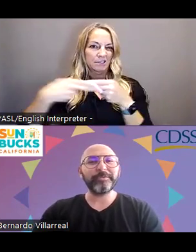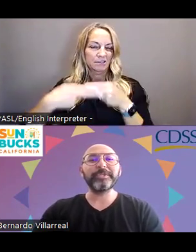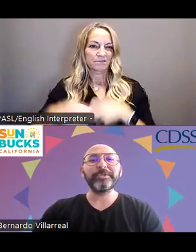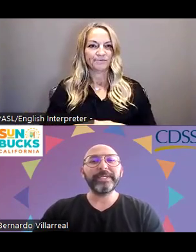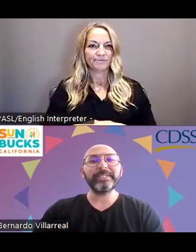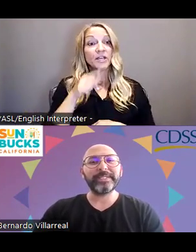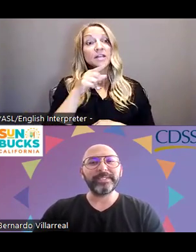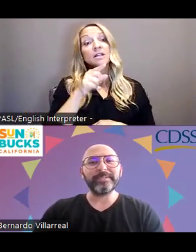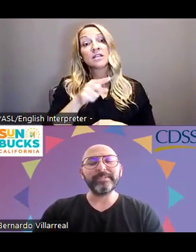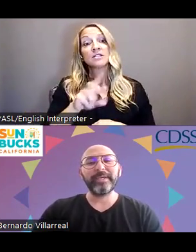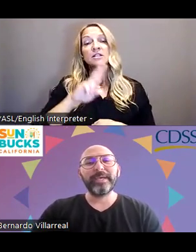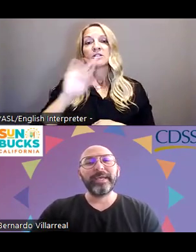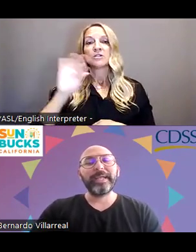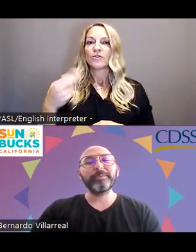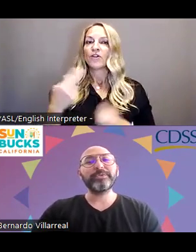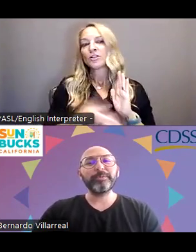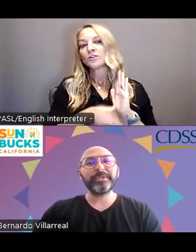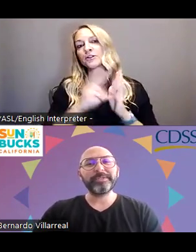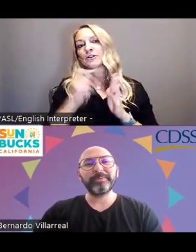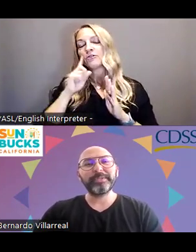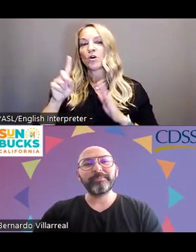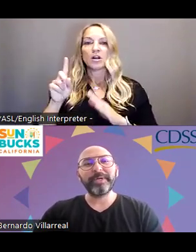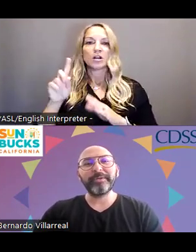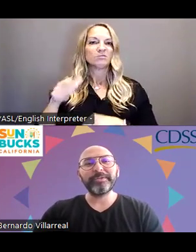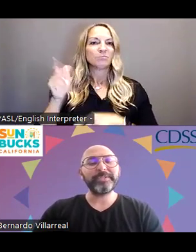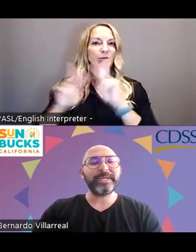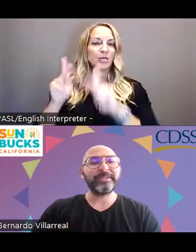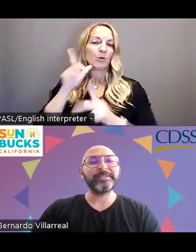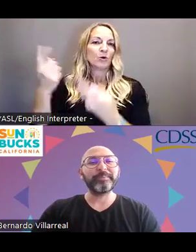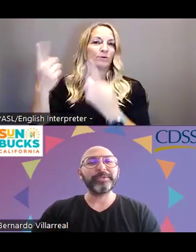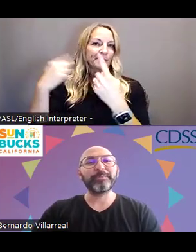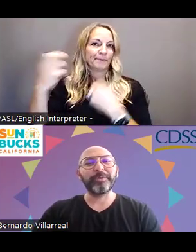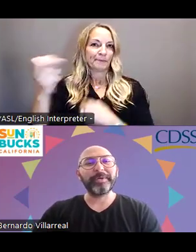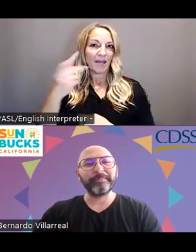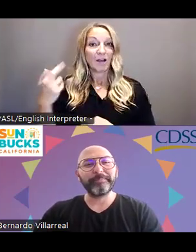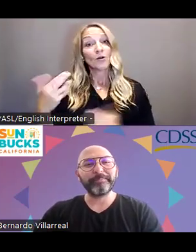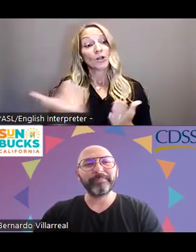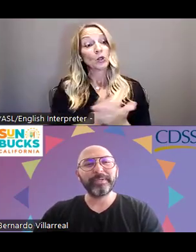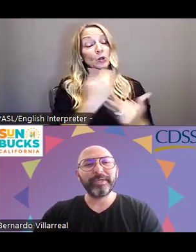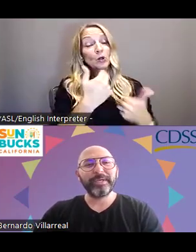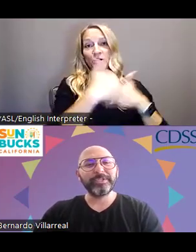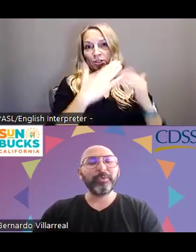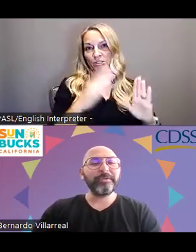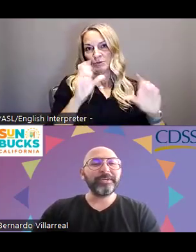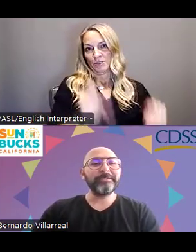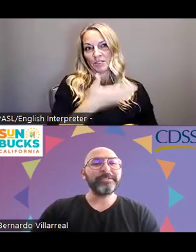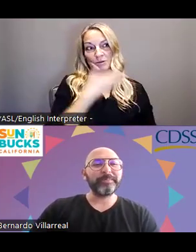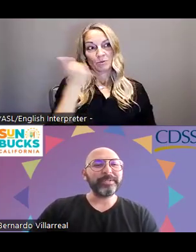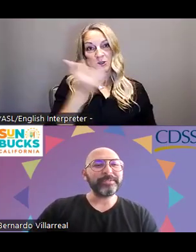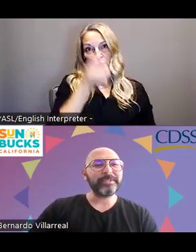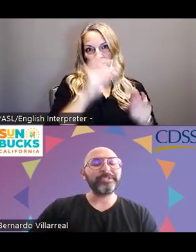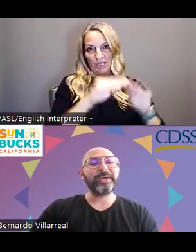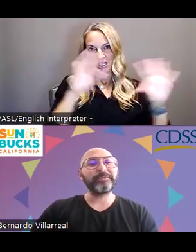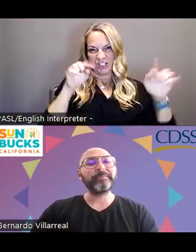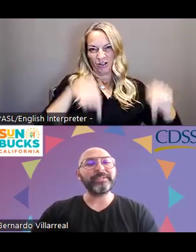a refresher for returning attendees and helps new participants better understand the Sunbucks program. To qualify